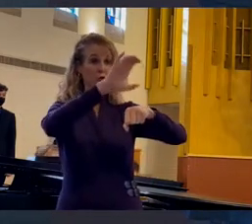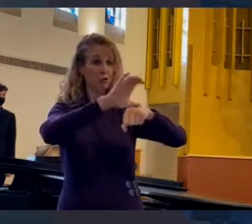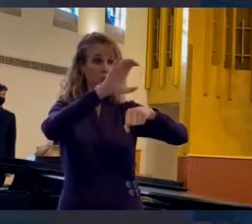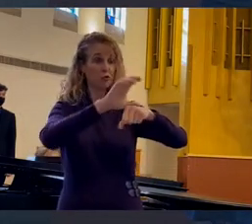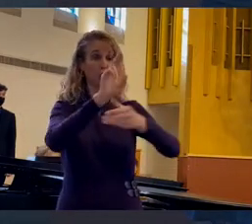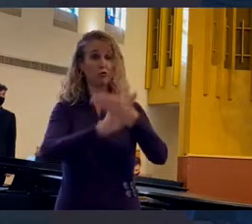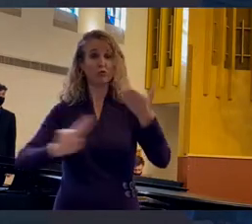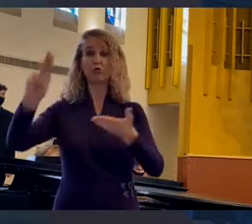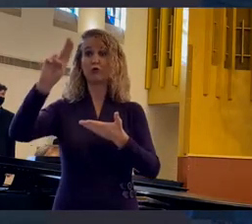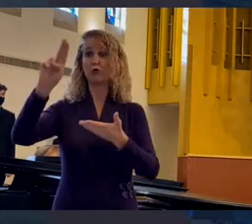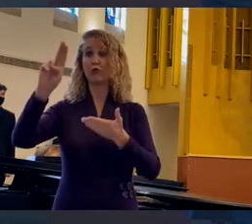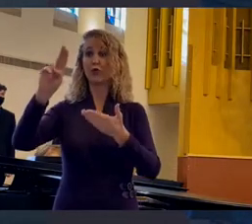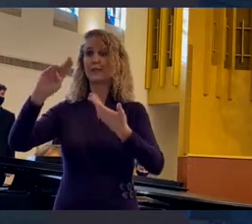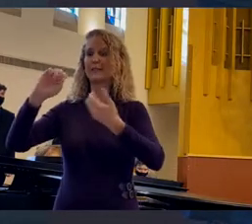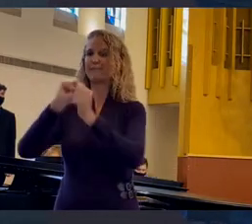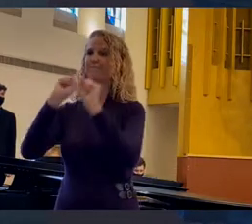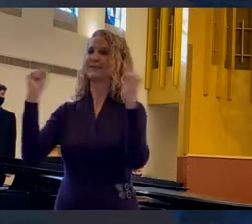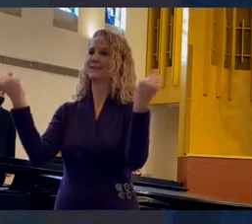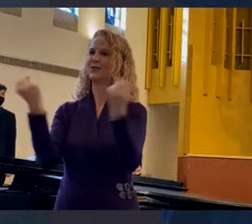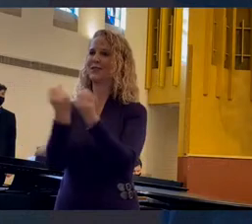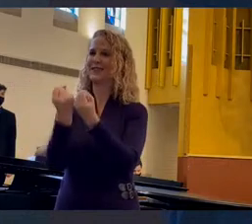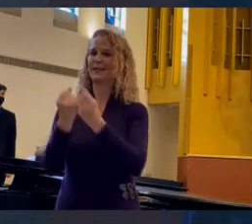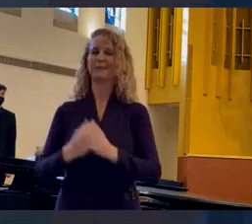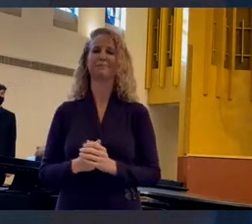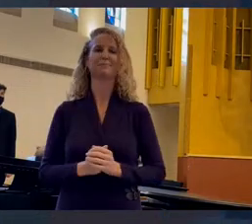the university, and the society.